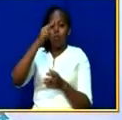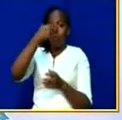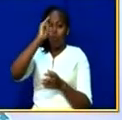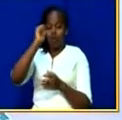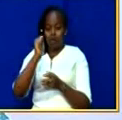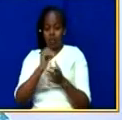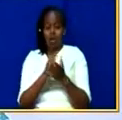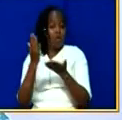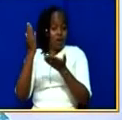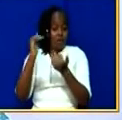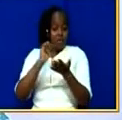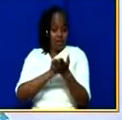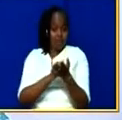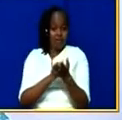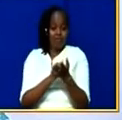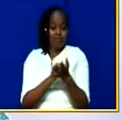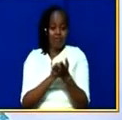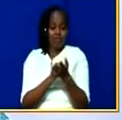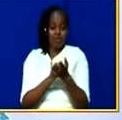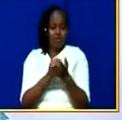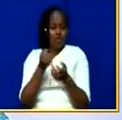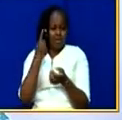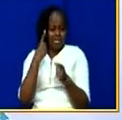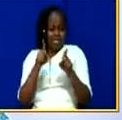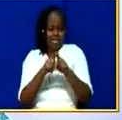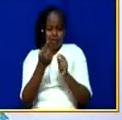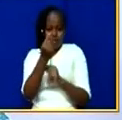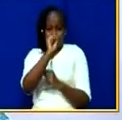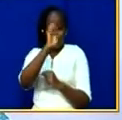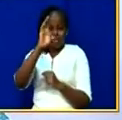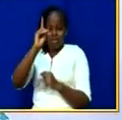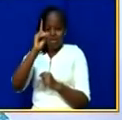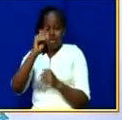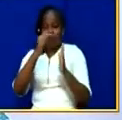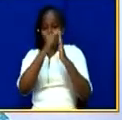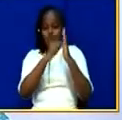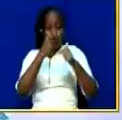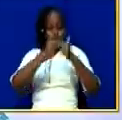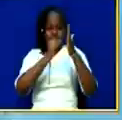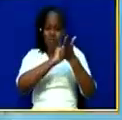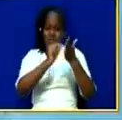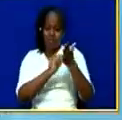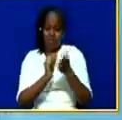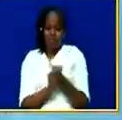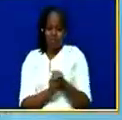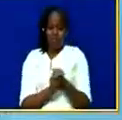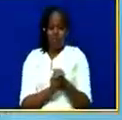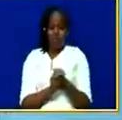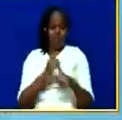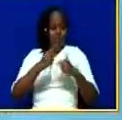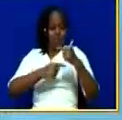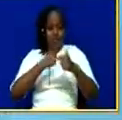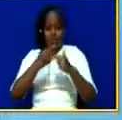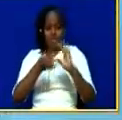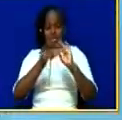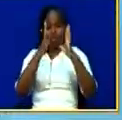hope you got to see some tiny seeded crops. Keep the list growing. Indeed, keep the list growing, and our